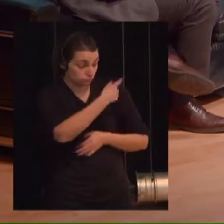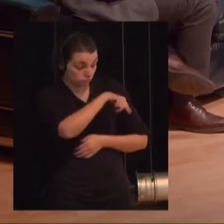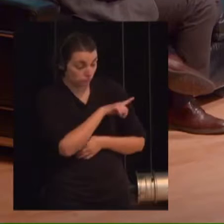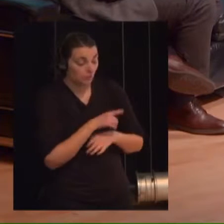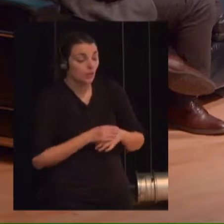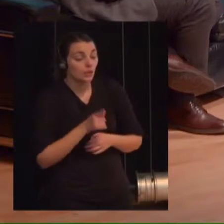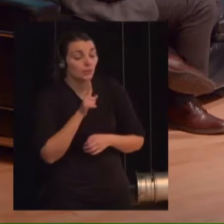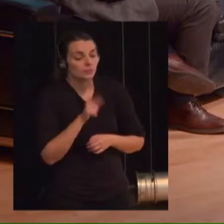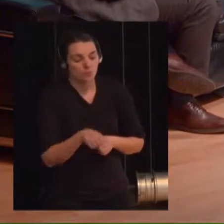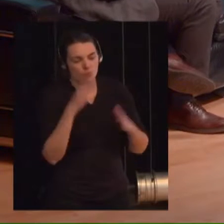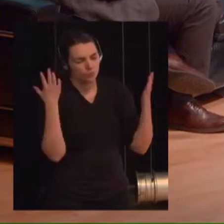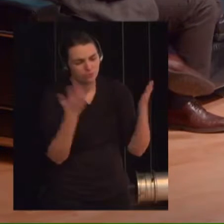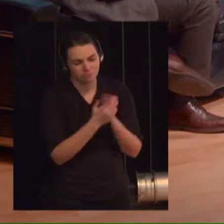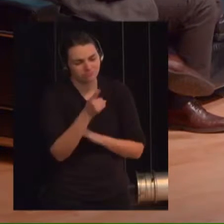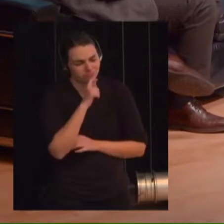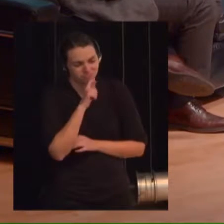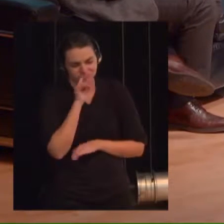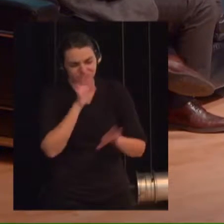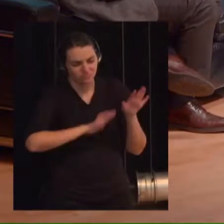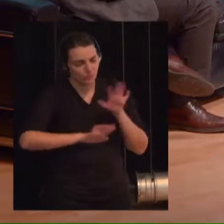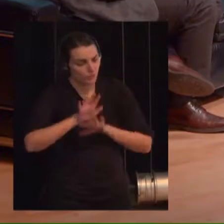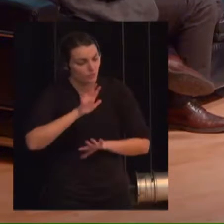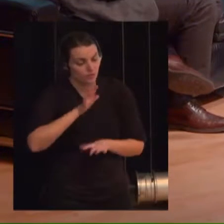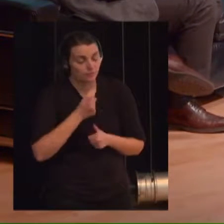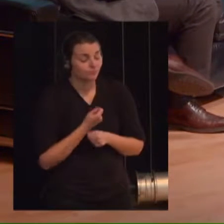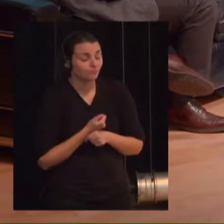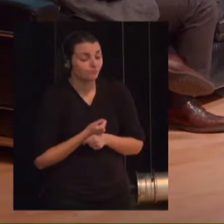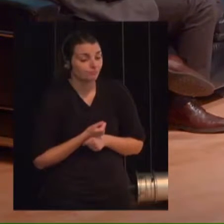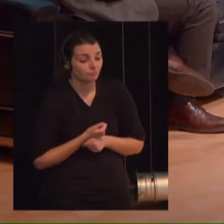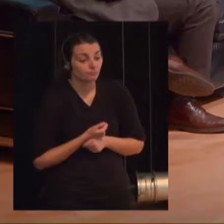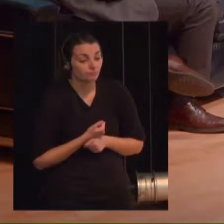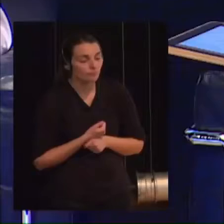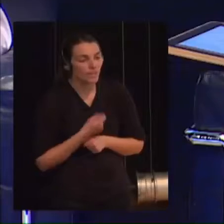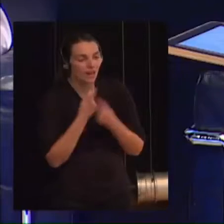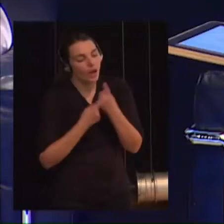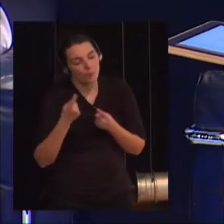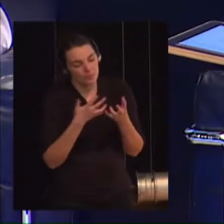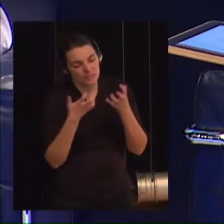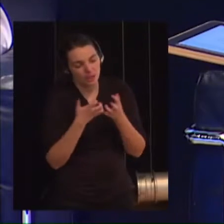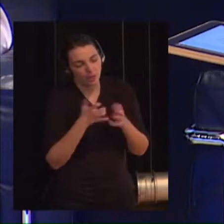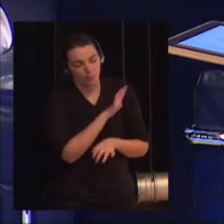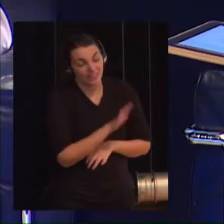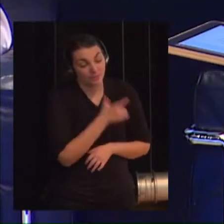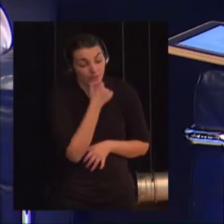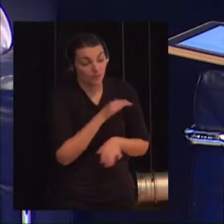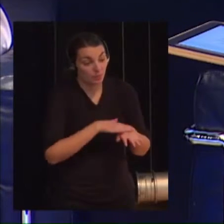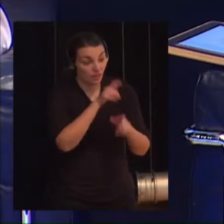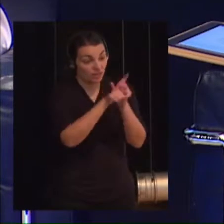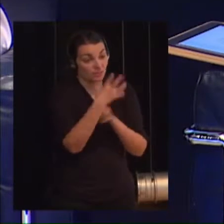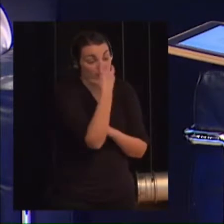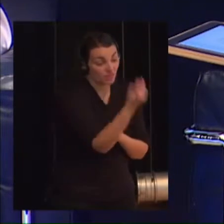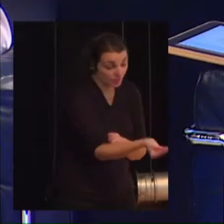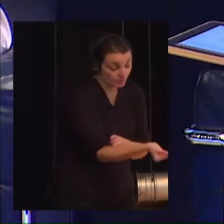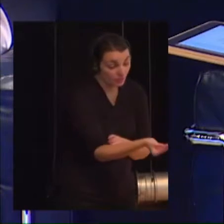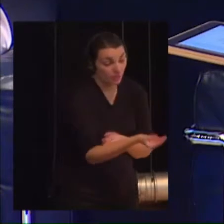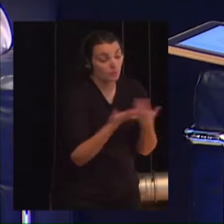and sometimes we're sort of simplifying the message just to be understood, but James Dean, who's the director of